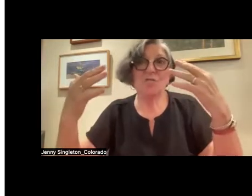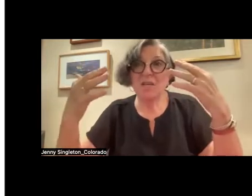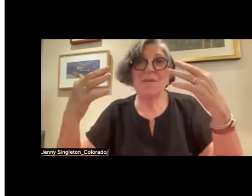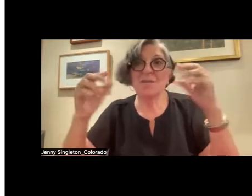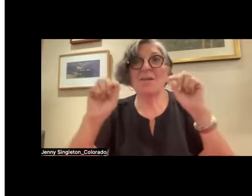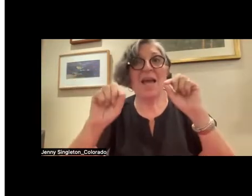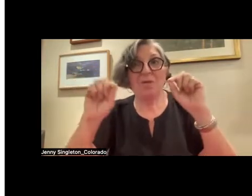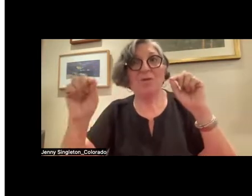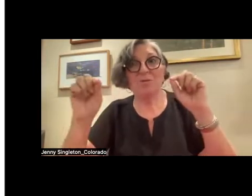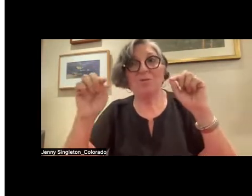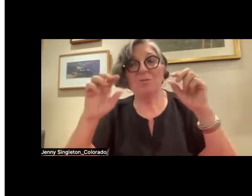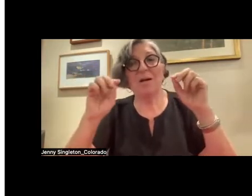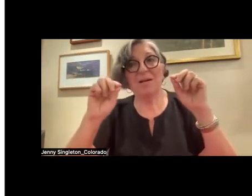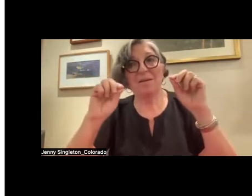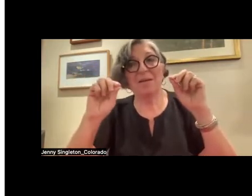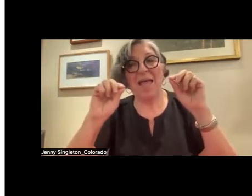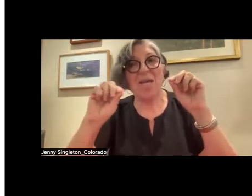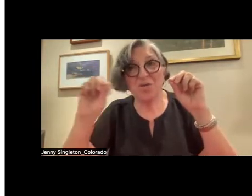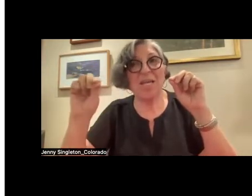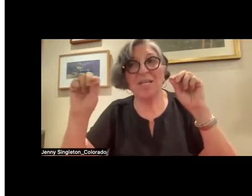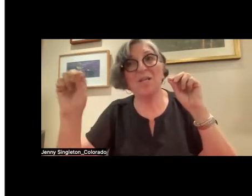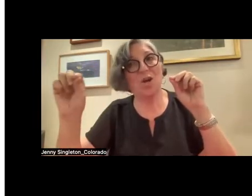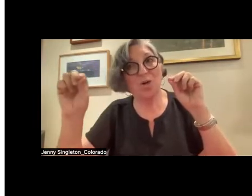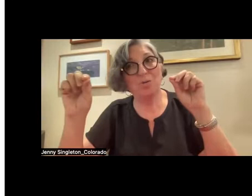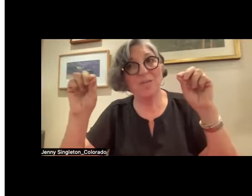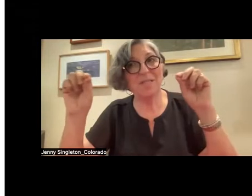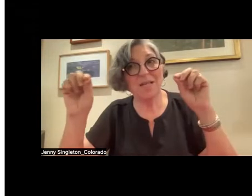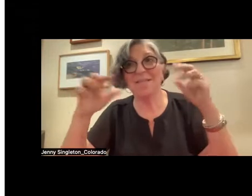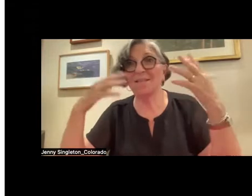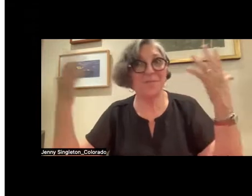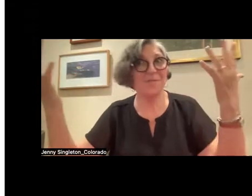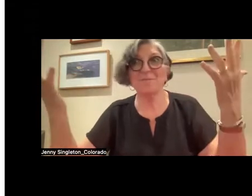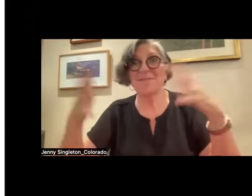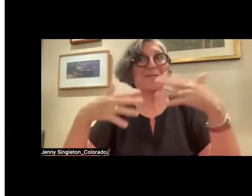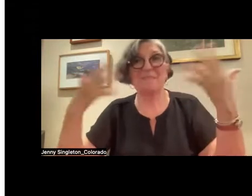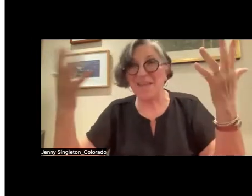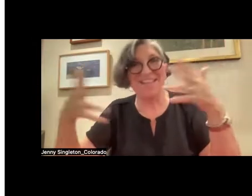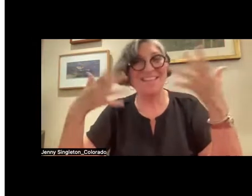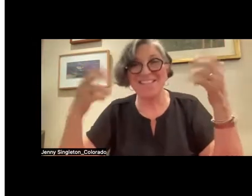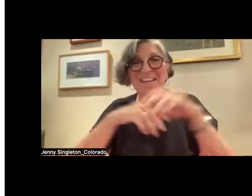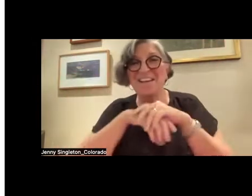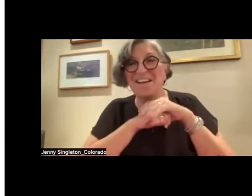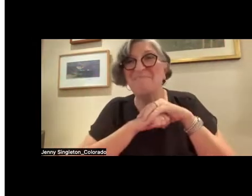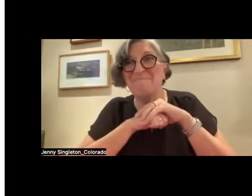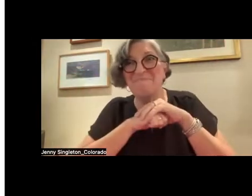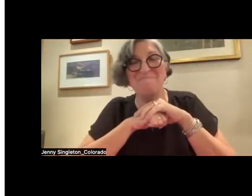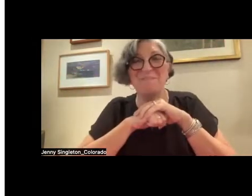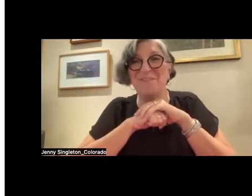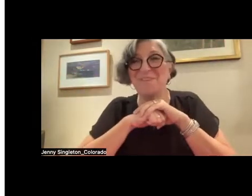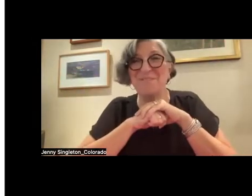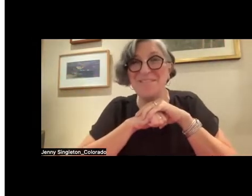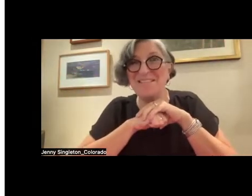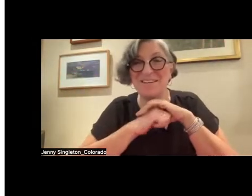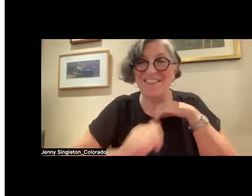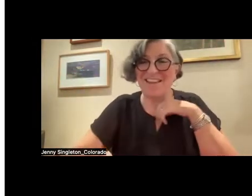community agreement on how to annotate and code signs. That's also still something that is people